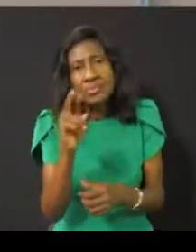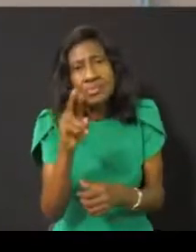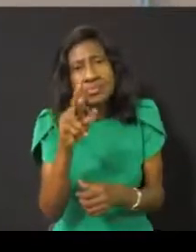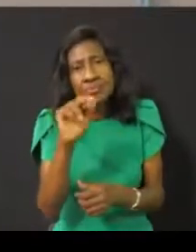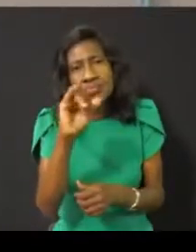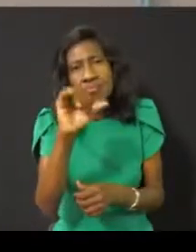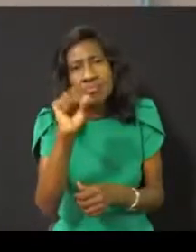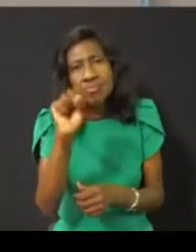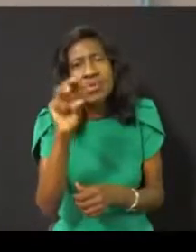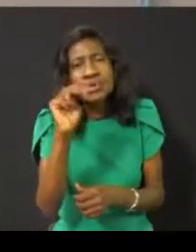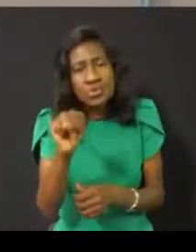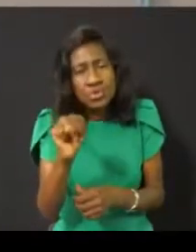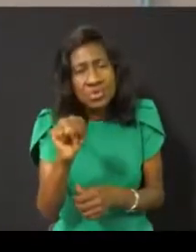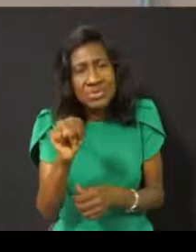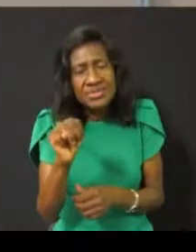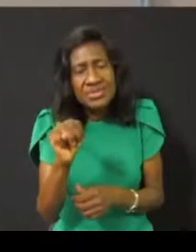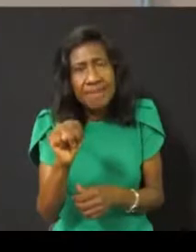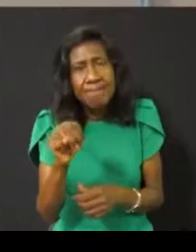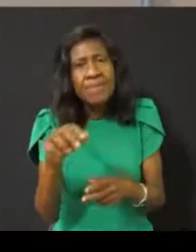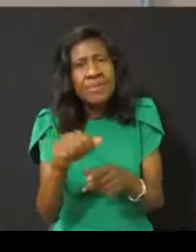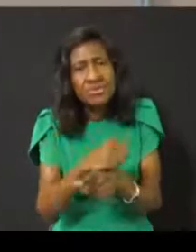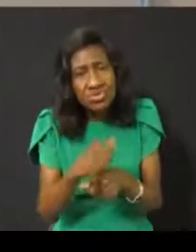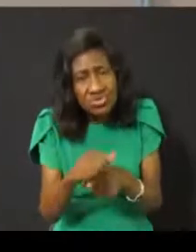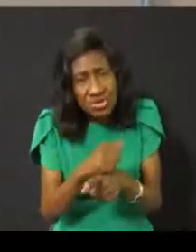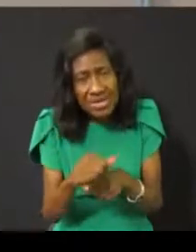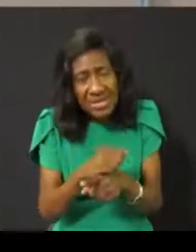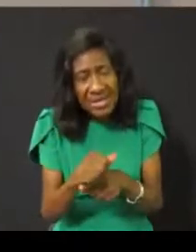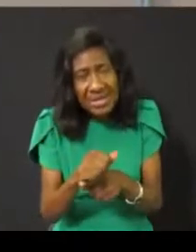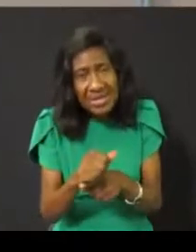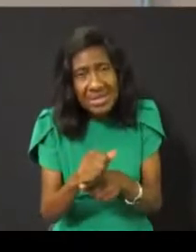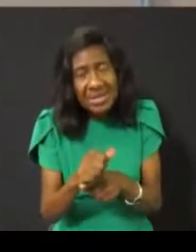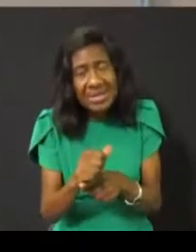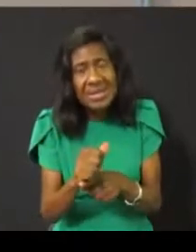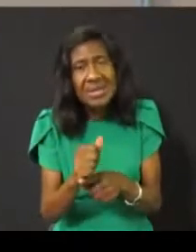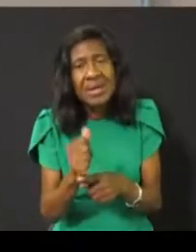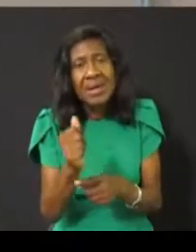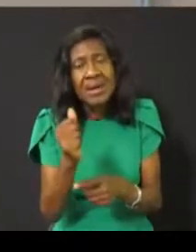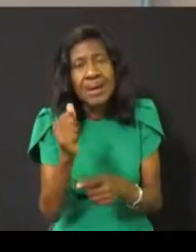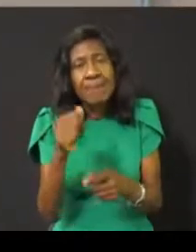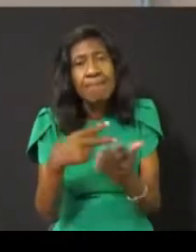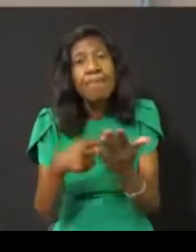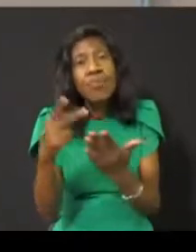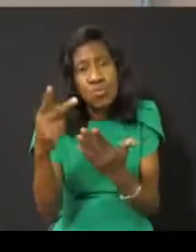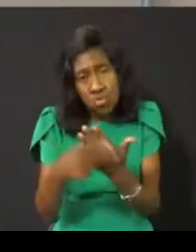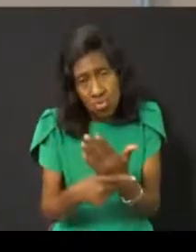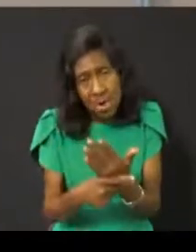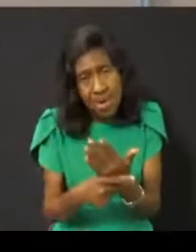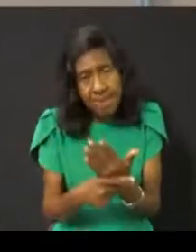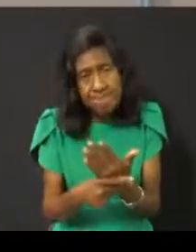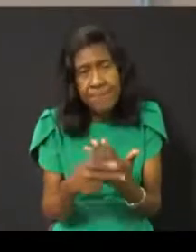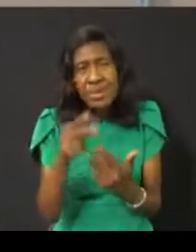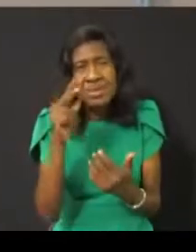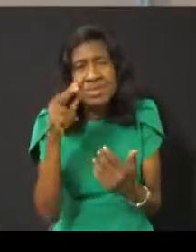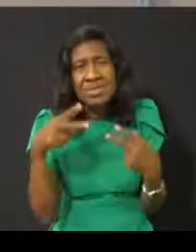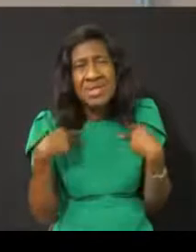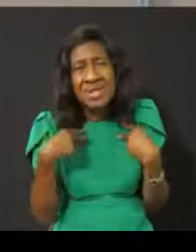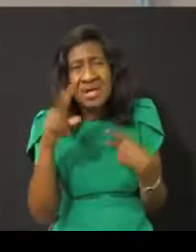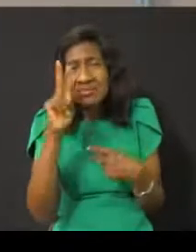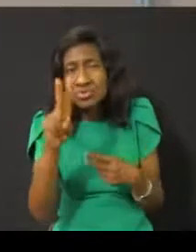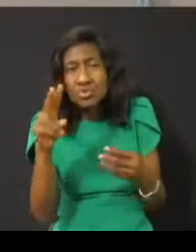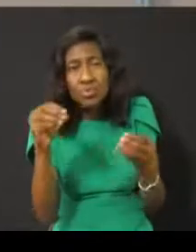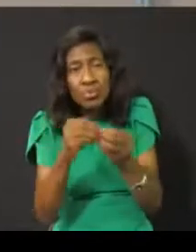and re-enter into the workforce. I'm very excited to share the news that 2 new training programs will be offered in